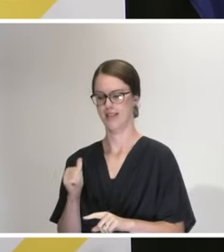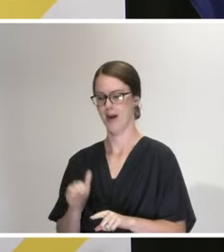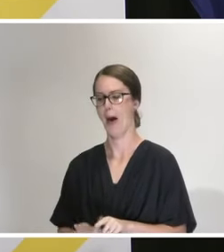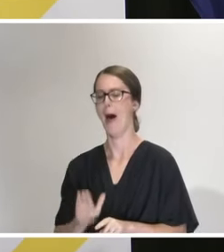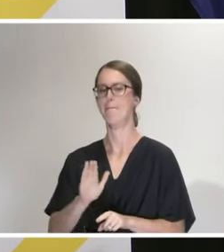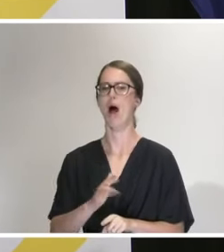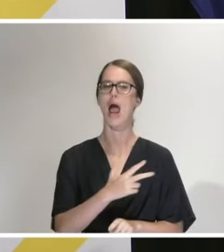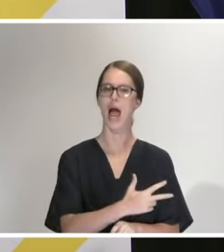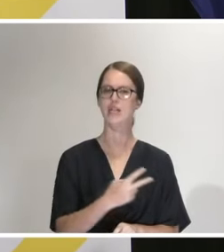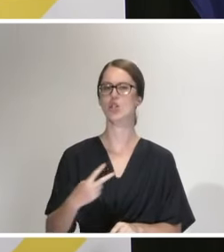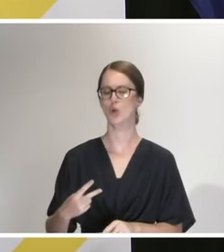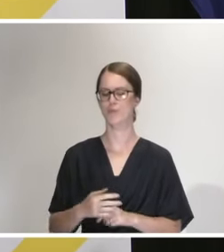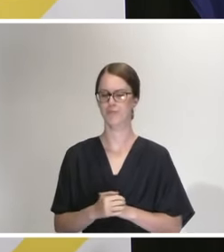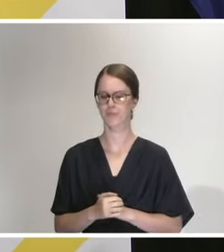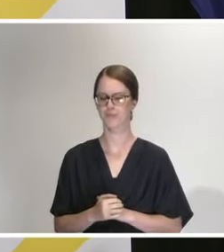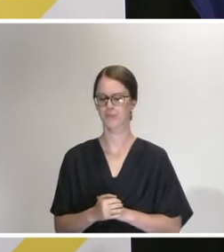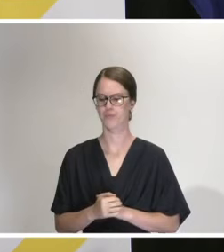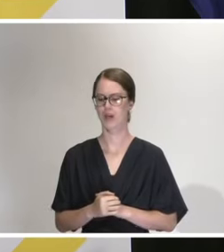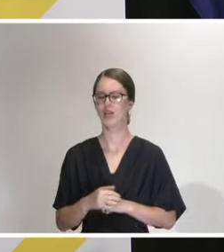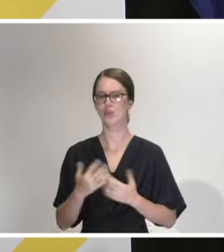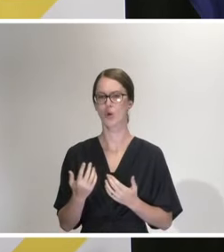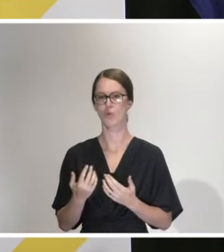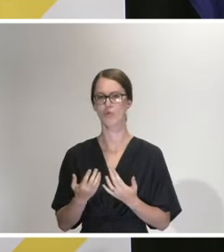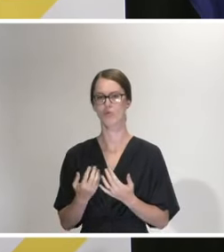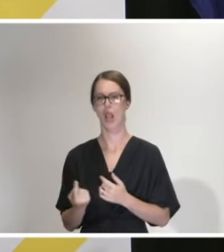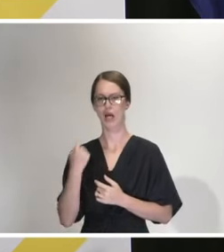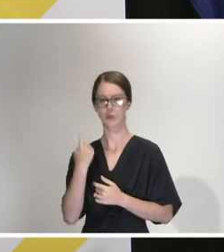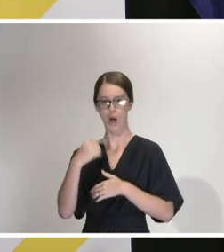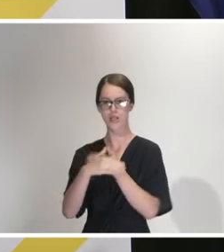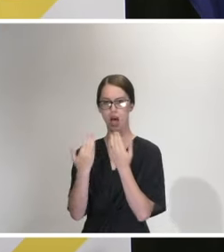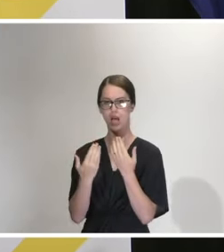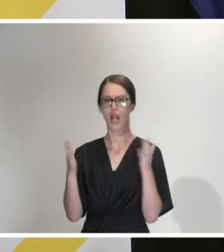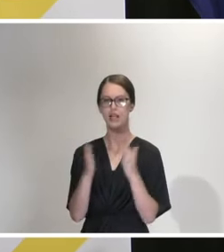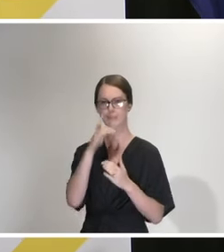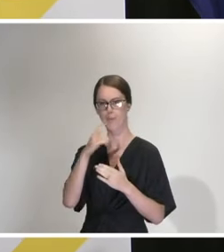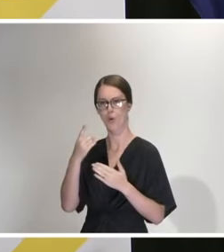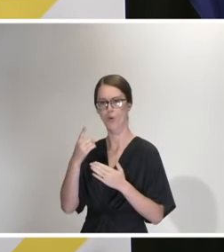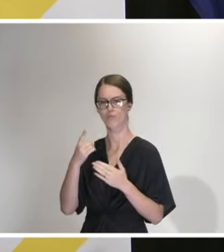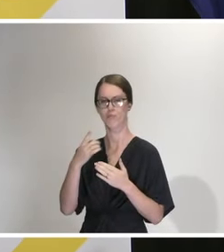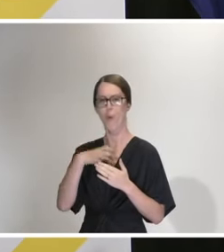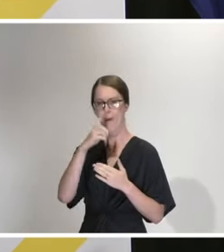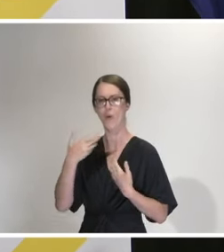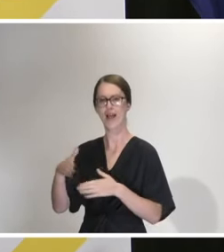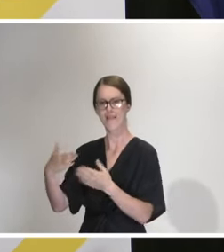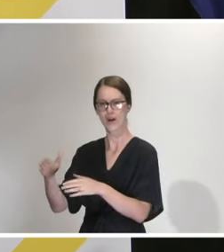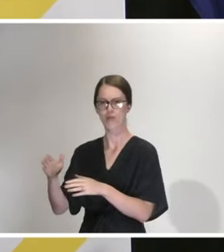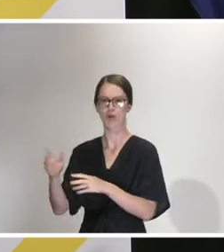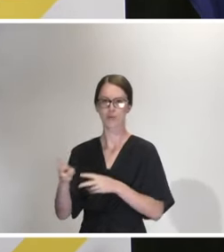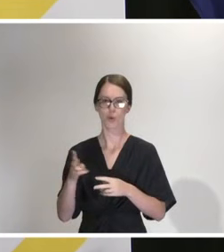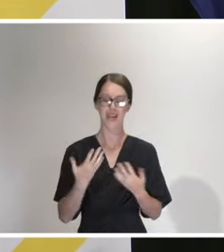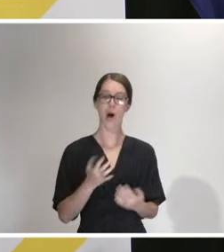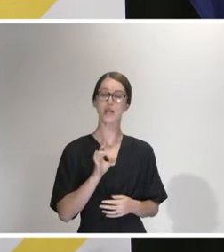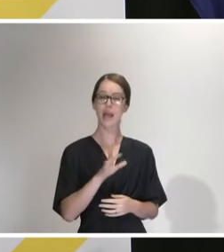yesterday. Overnight, we have fewer people in hospital with COVID-19, and today there are 10 in hospitals around the